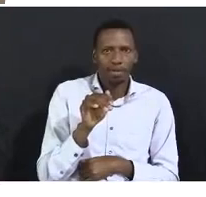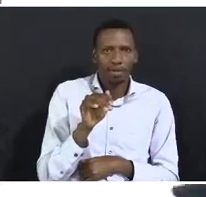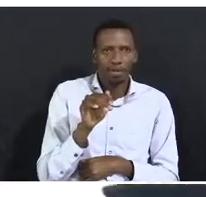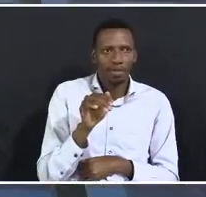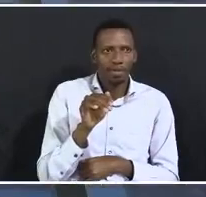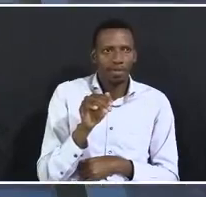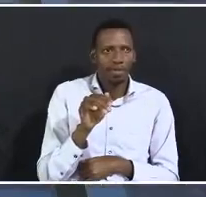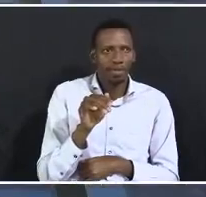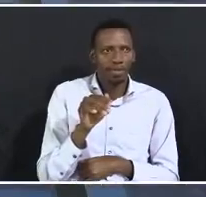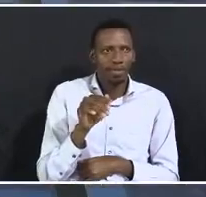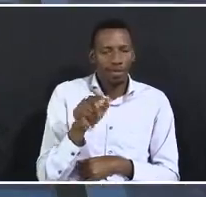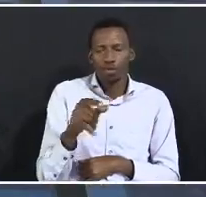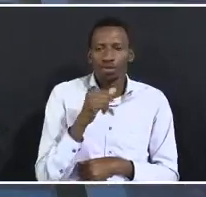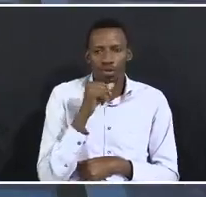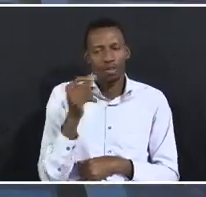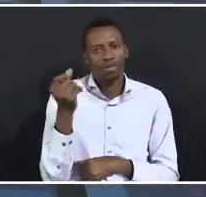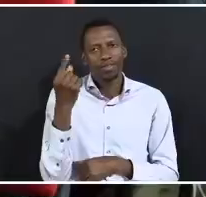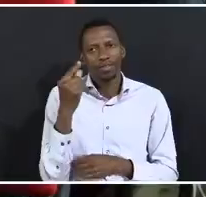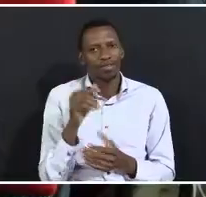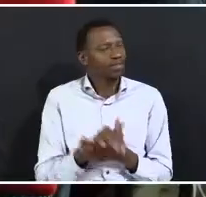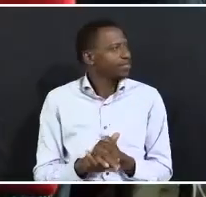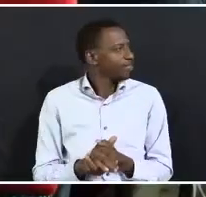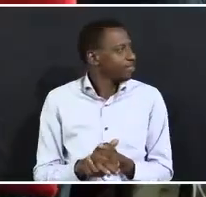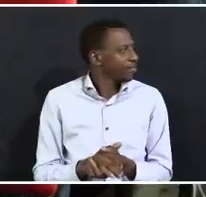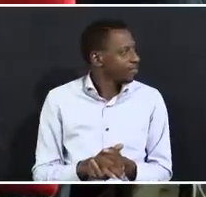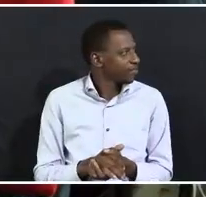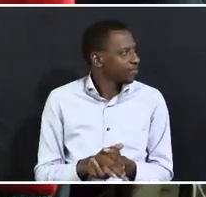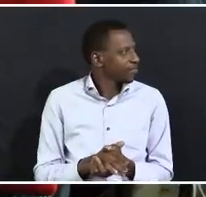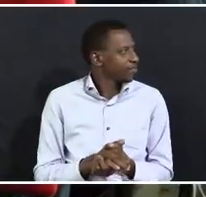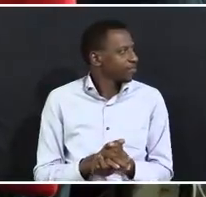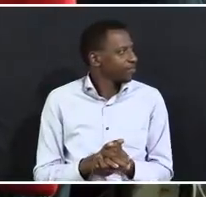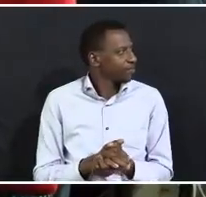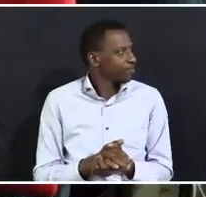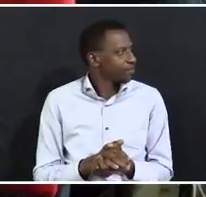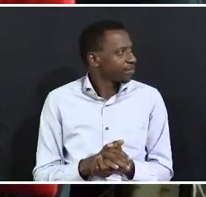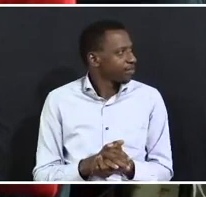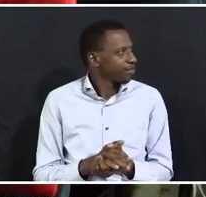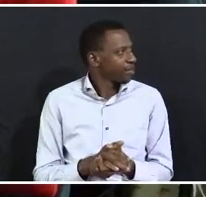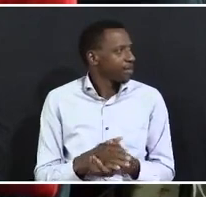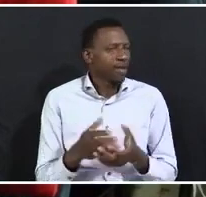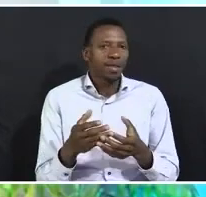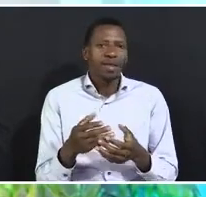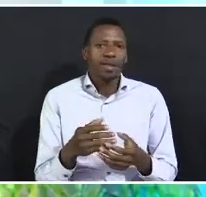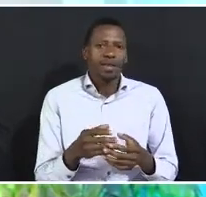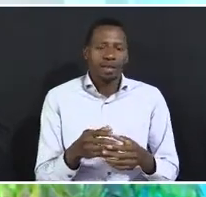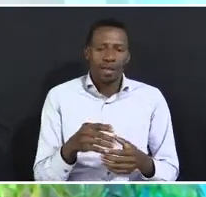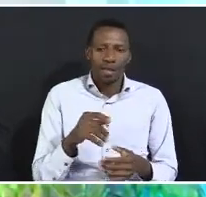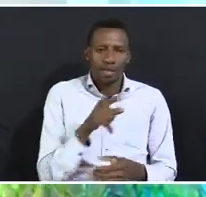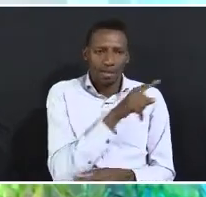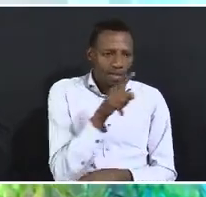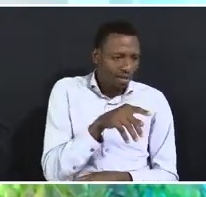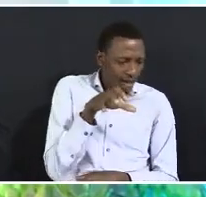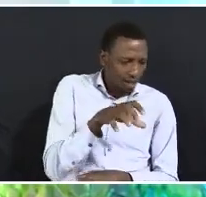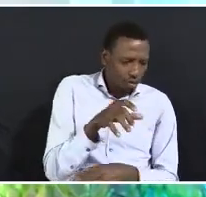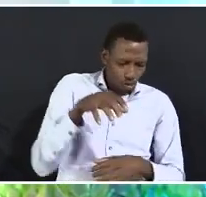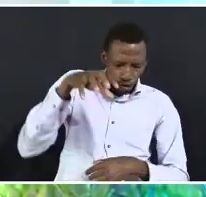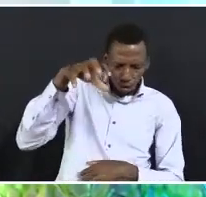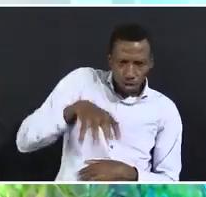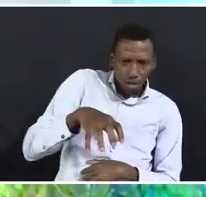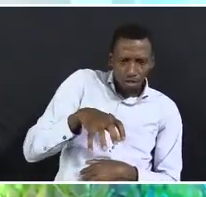Jesus, you don't understand this. These people, Zacchaeus runs ahead of